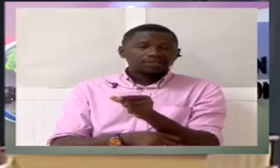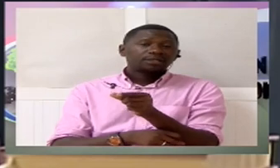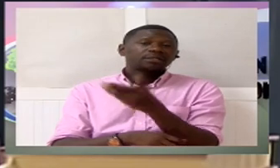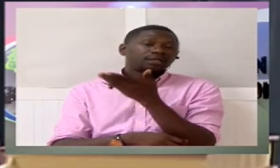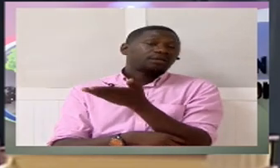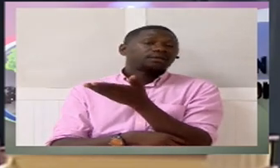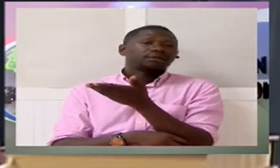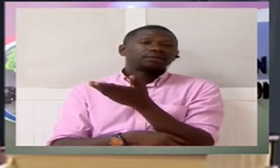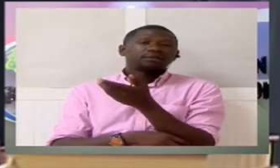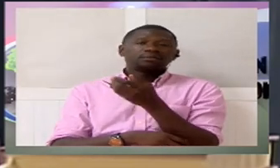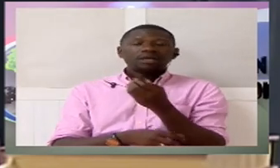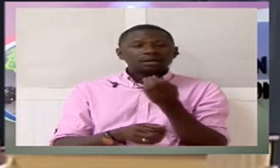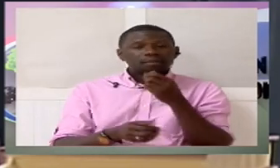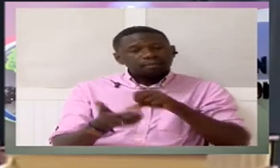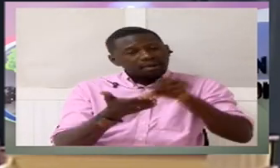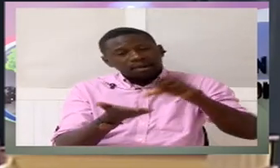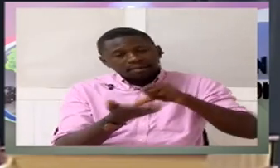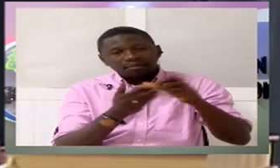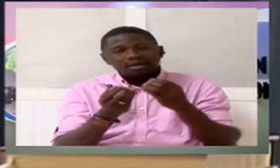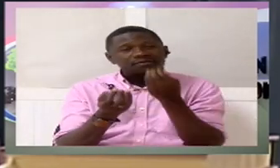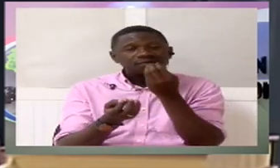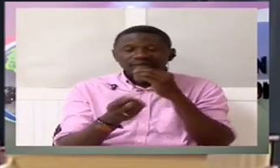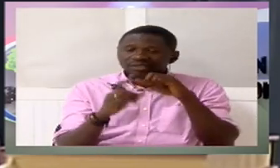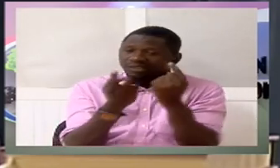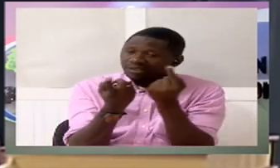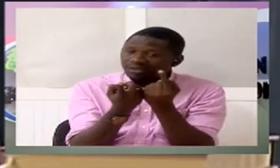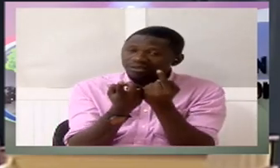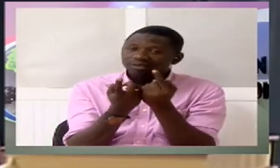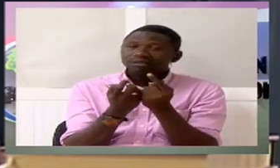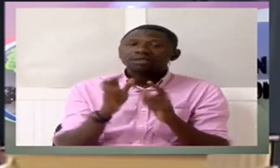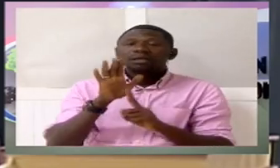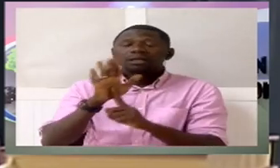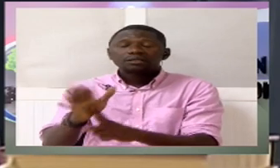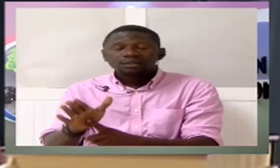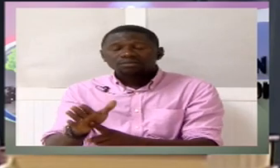prison officers. And I would buy provisions like soap,